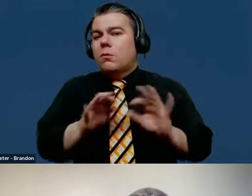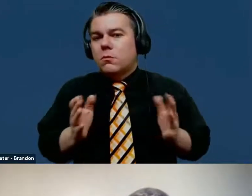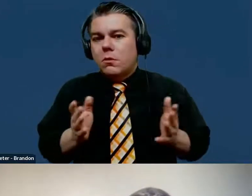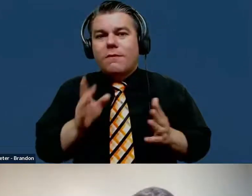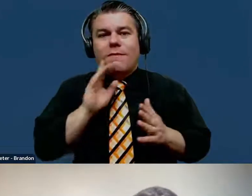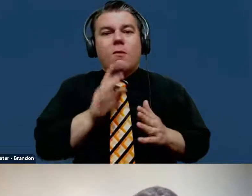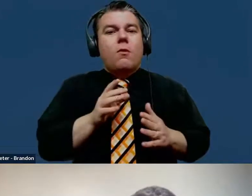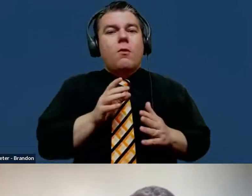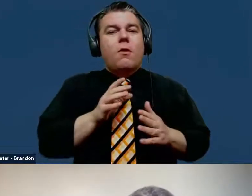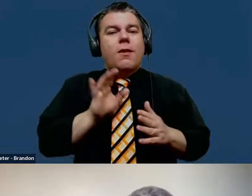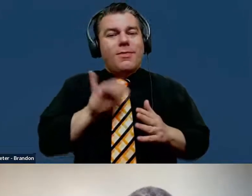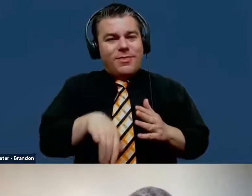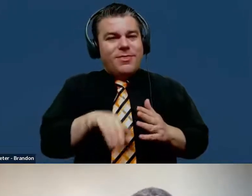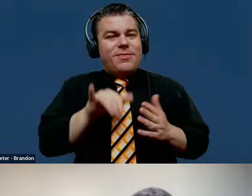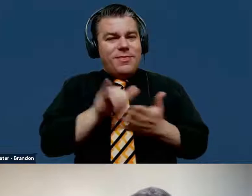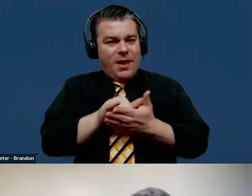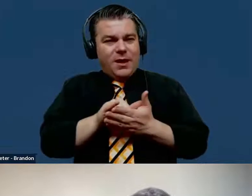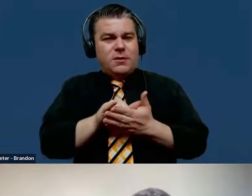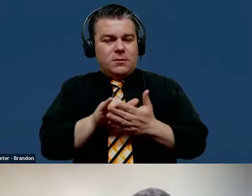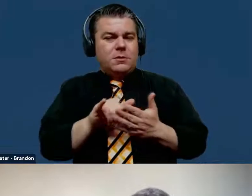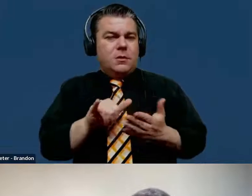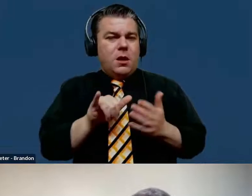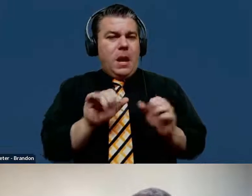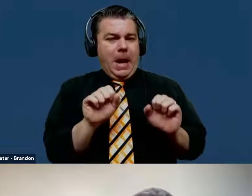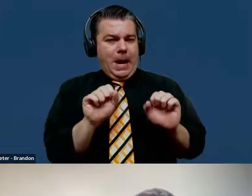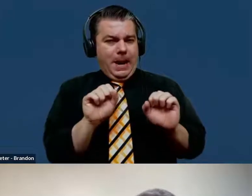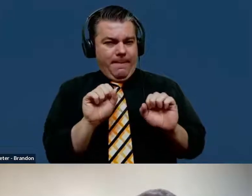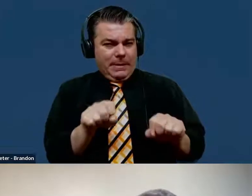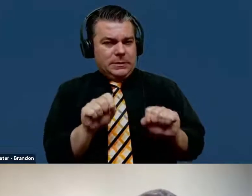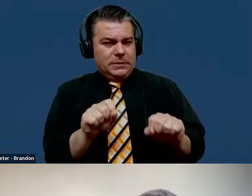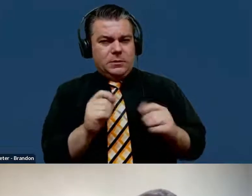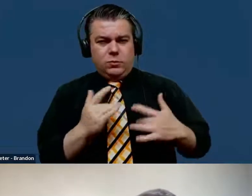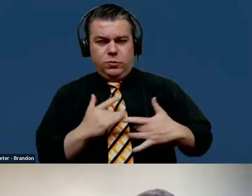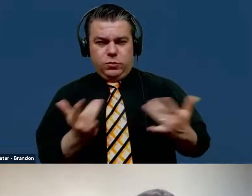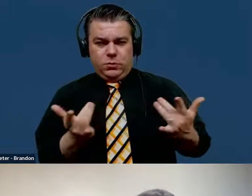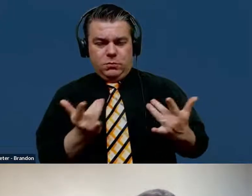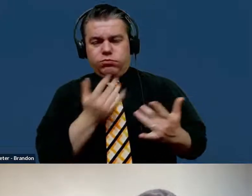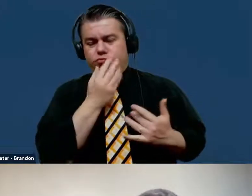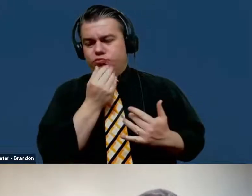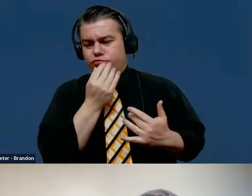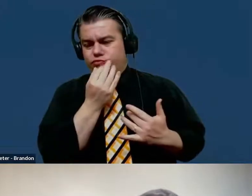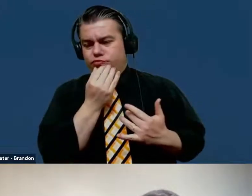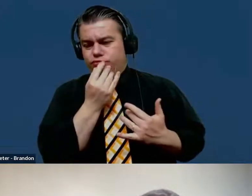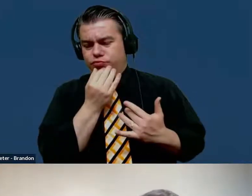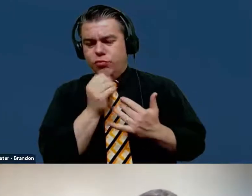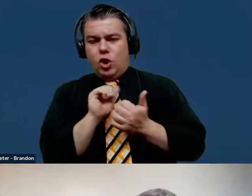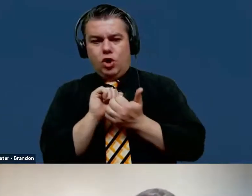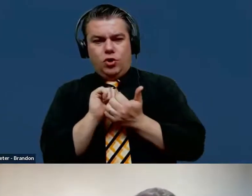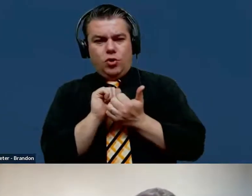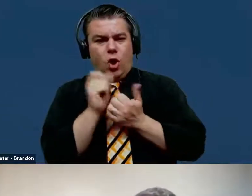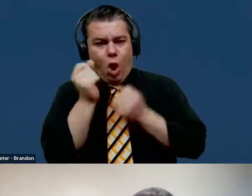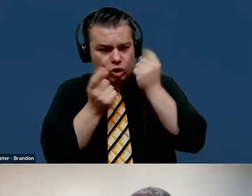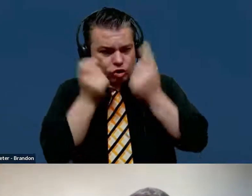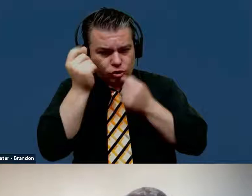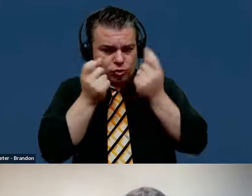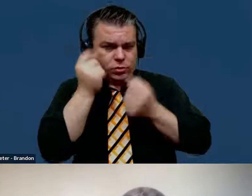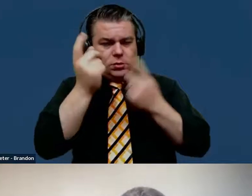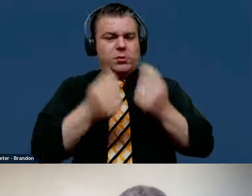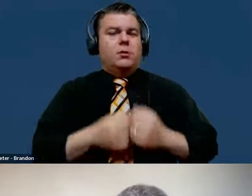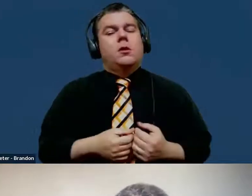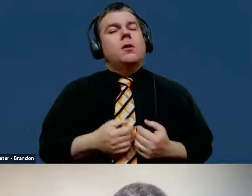translating the capacity building. Because one key thing I realize is we nurture people